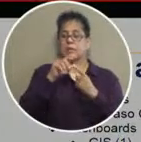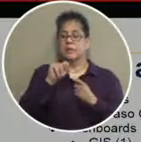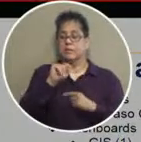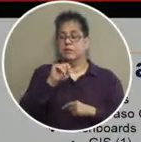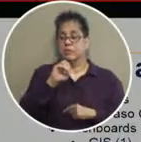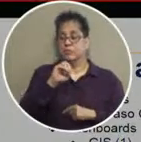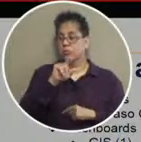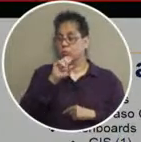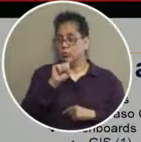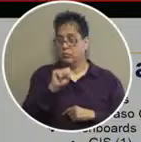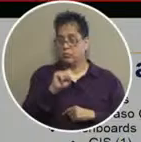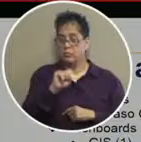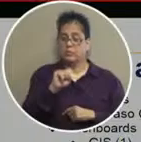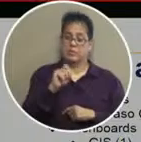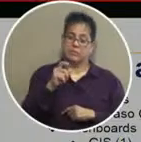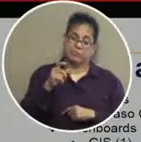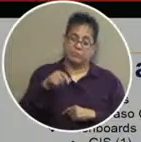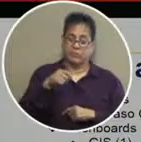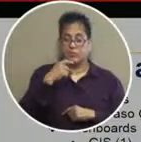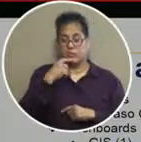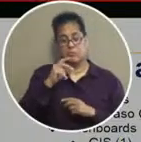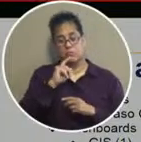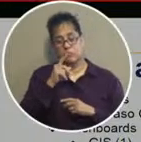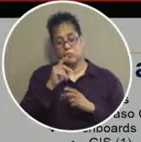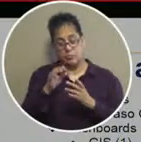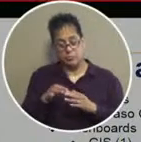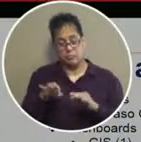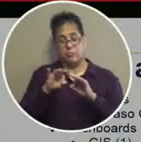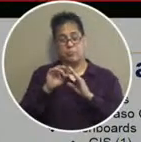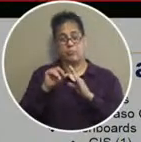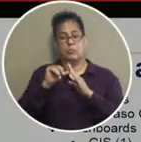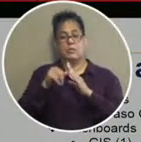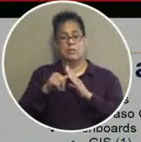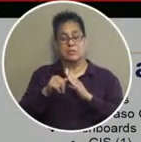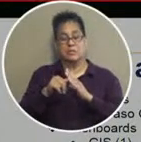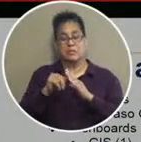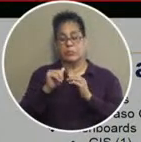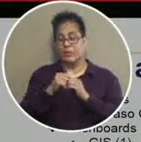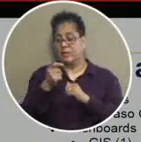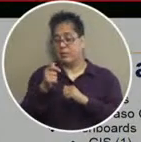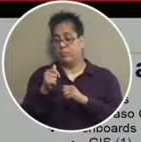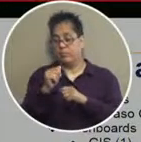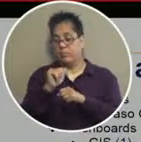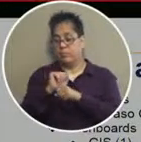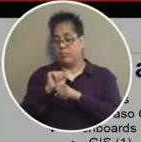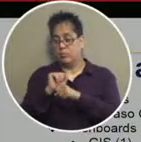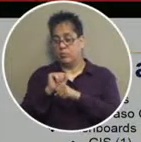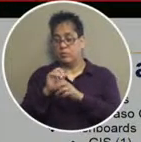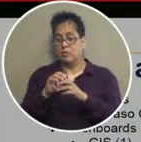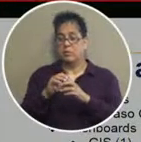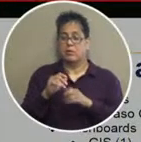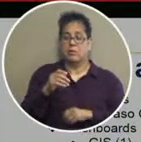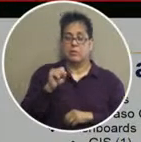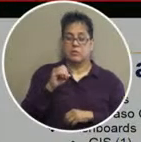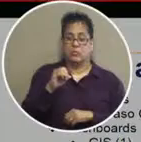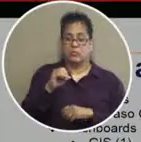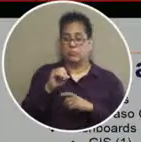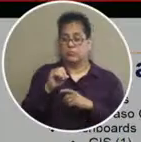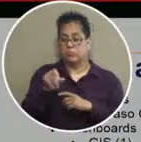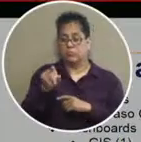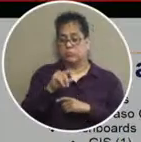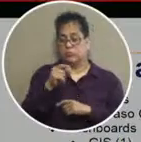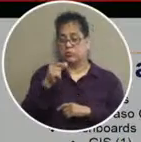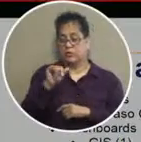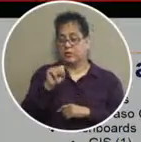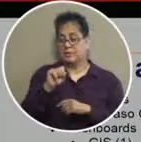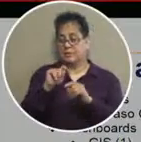that they have developed. And I have to say, I've been really impressed with the work that they have done in such a limited amount of time during these difficult times. So really kudos to the fire department and GIS team